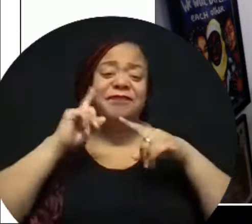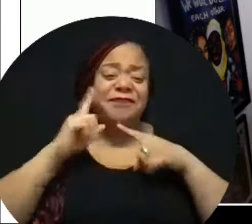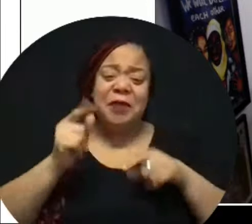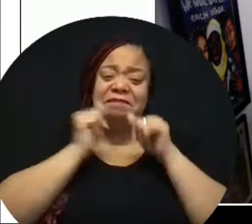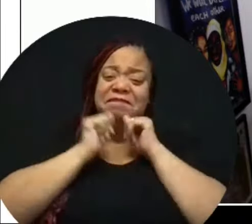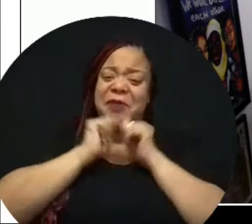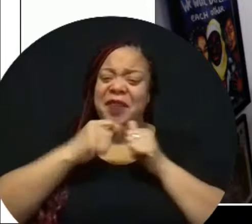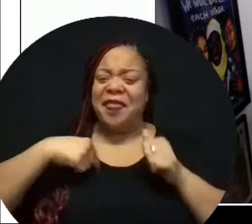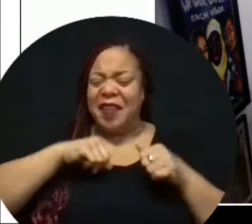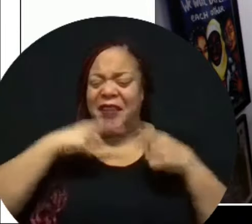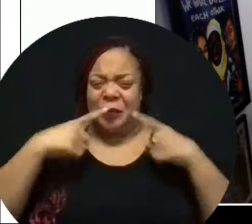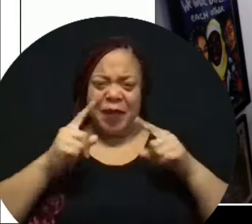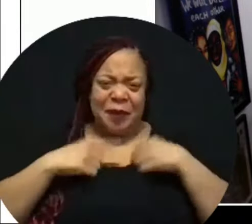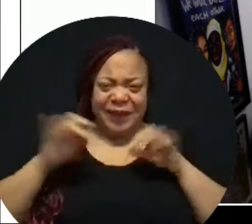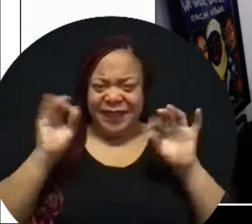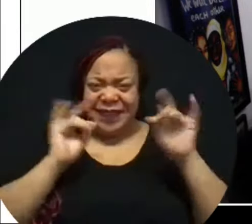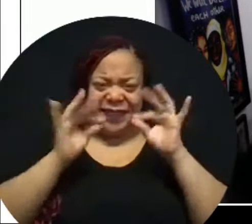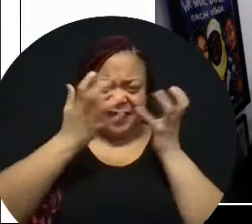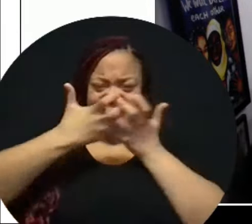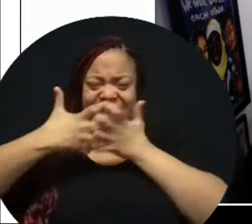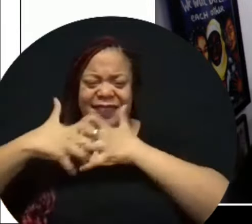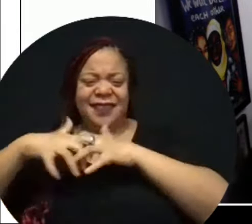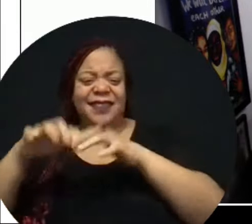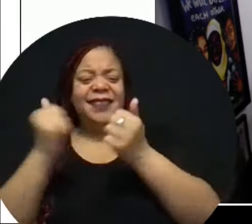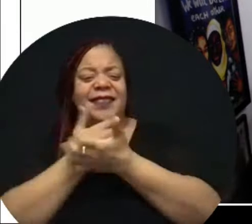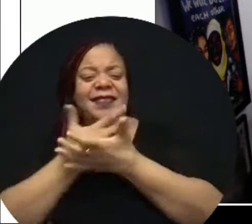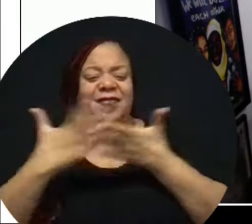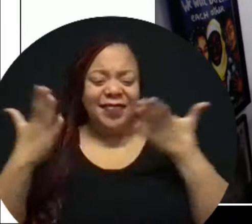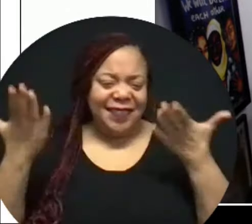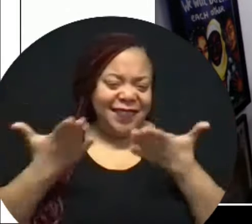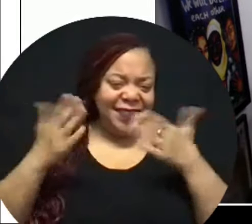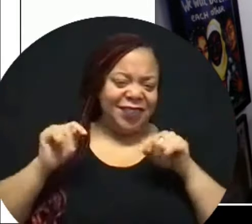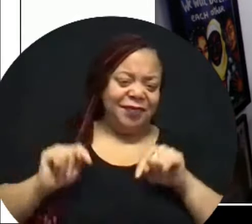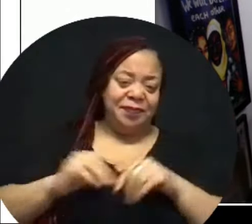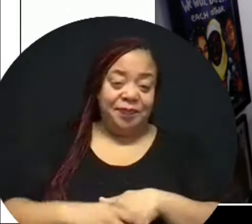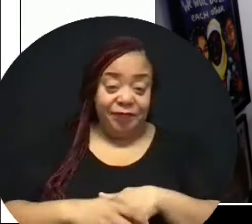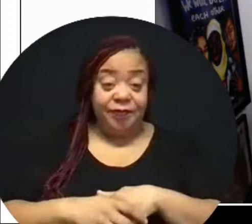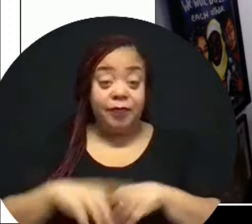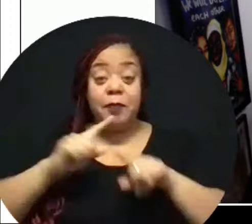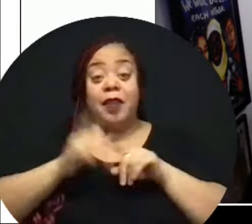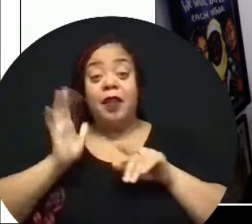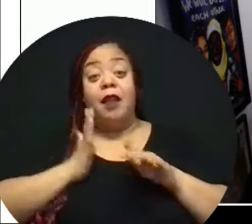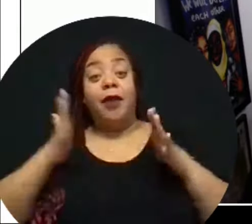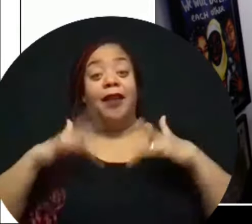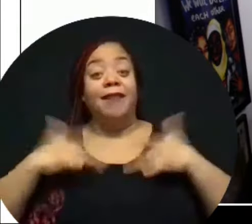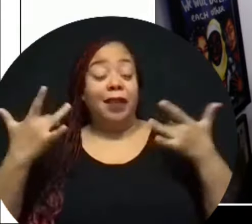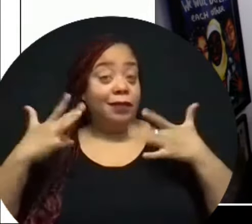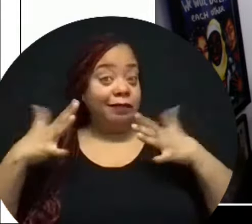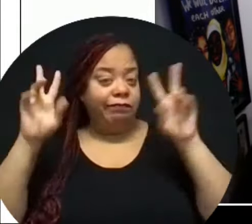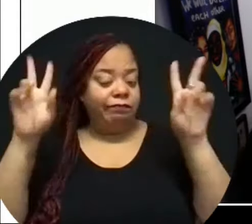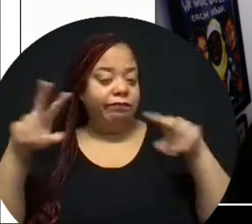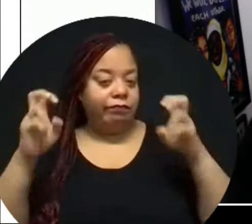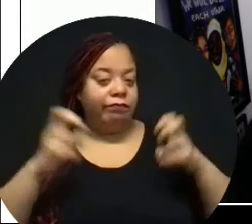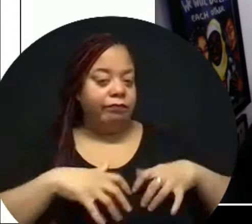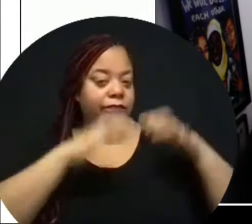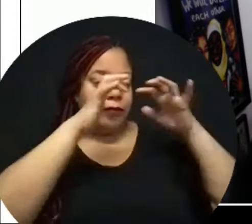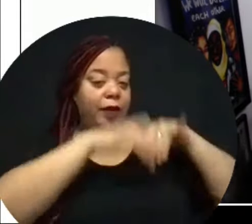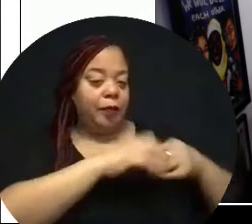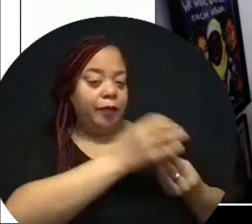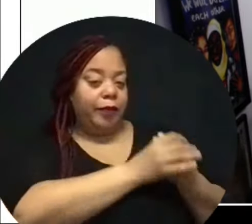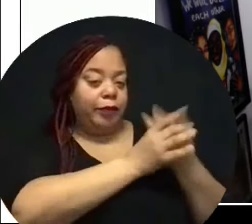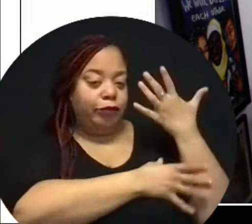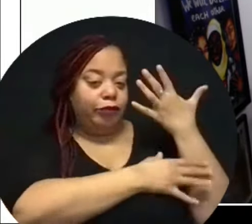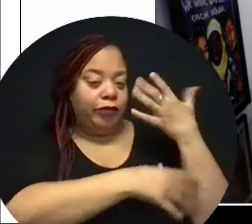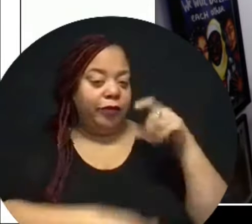Green. Huge thanks to Haymarket Books for hosting this event with us and for all of their work on the back end to make this